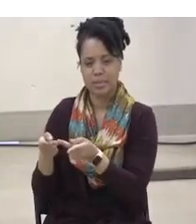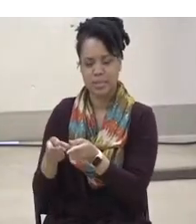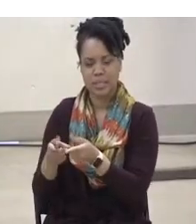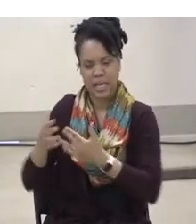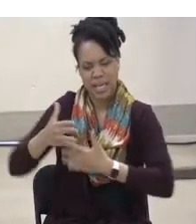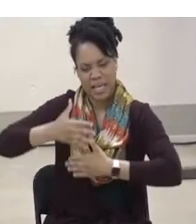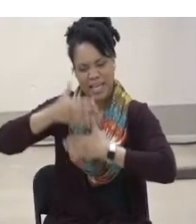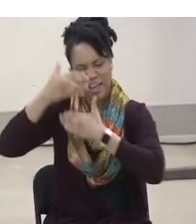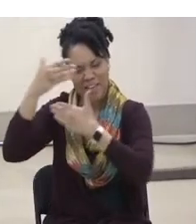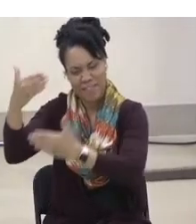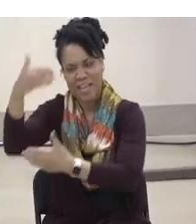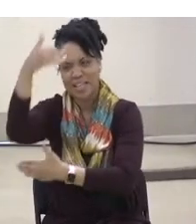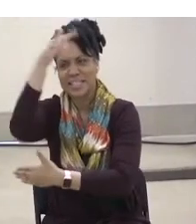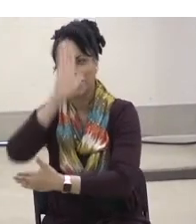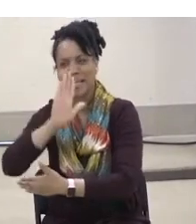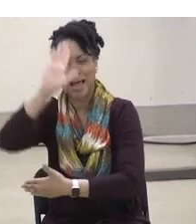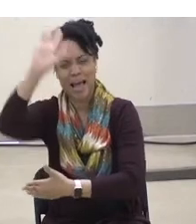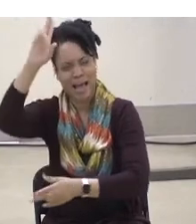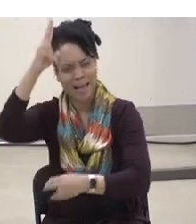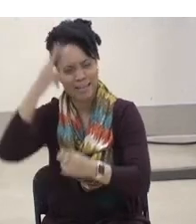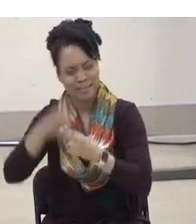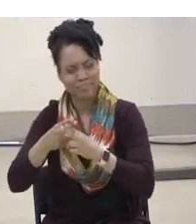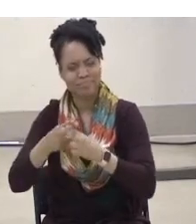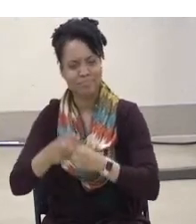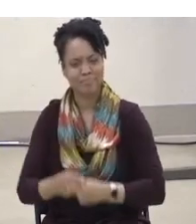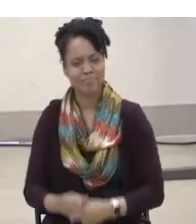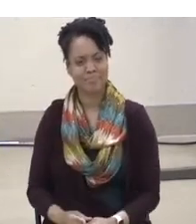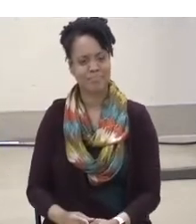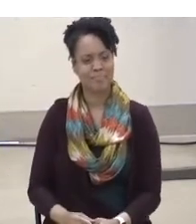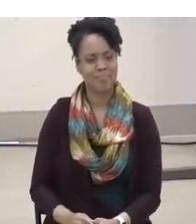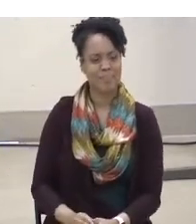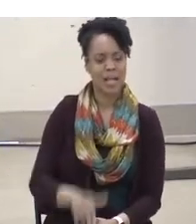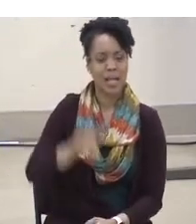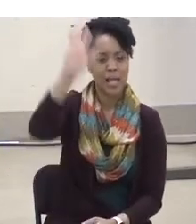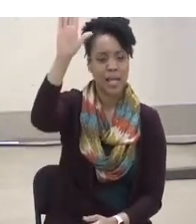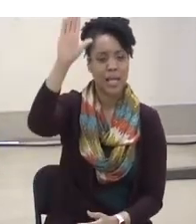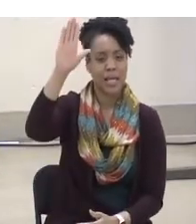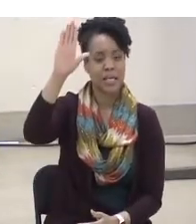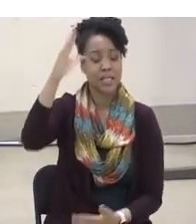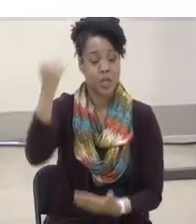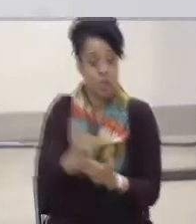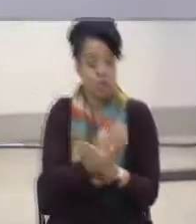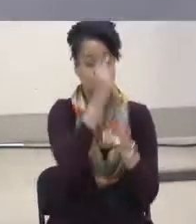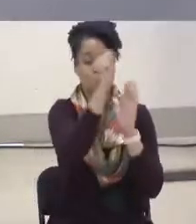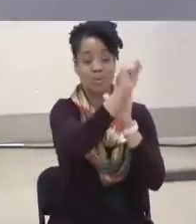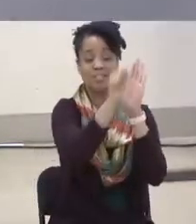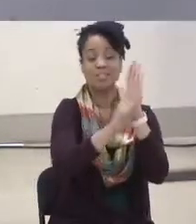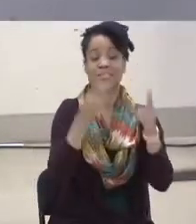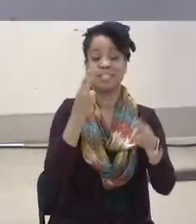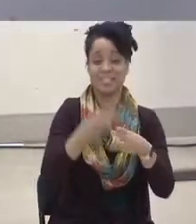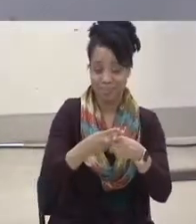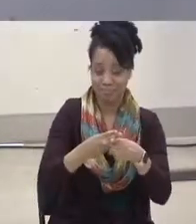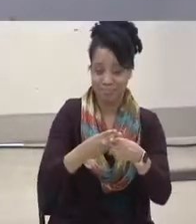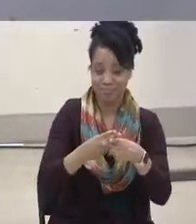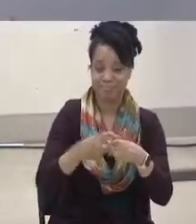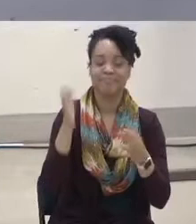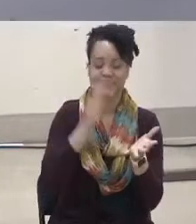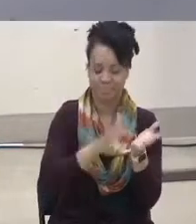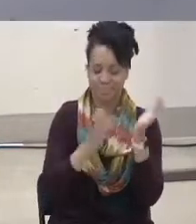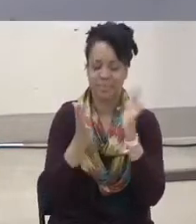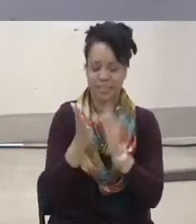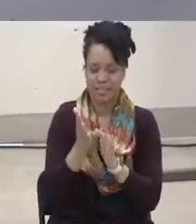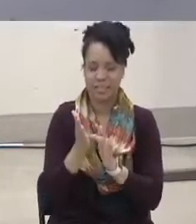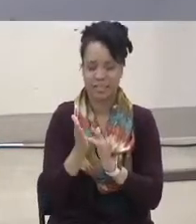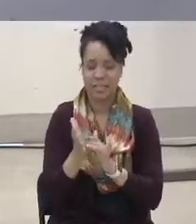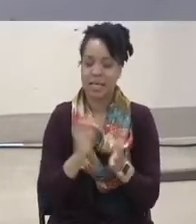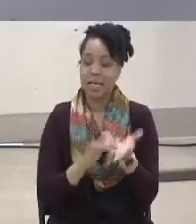confess God's name. confiesas el nombre de Dios. His New Testament name is Jesus. Y en el Nuevo Testamento su nombre es Jesús. The